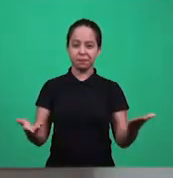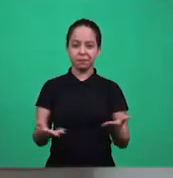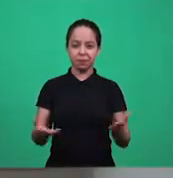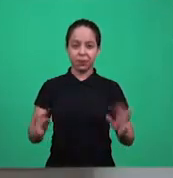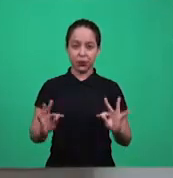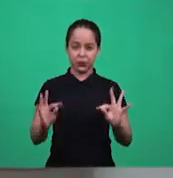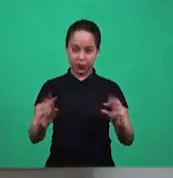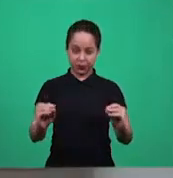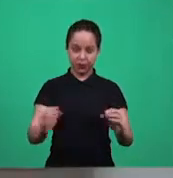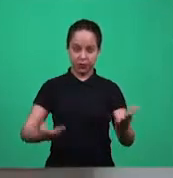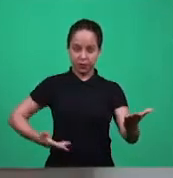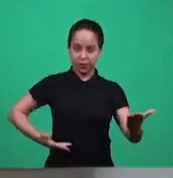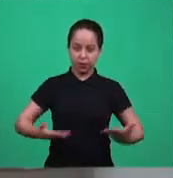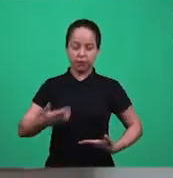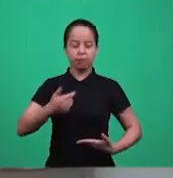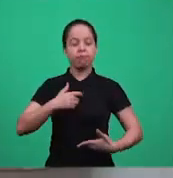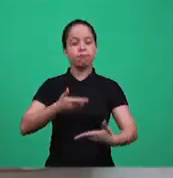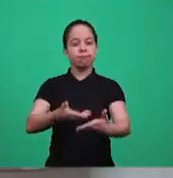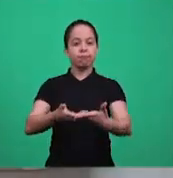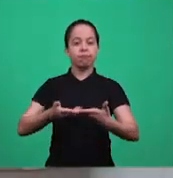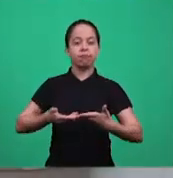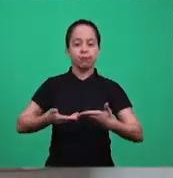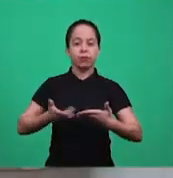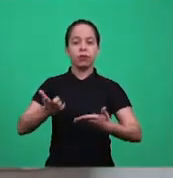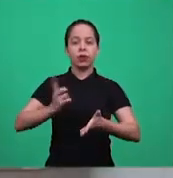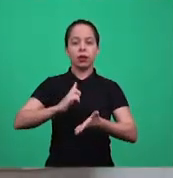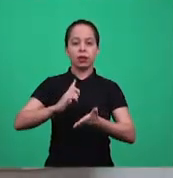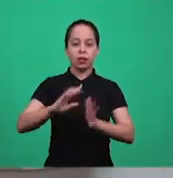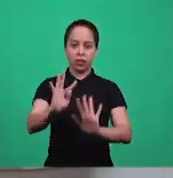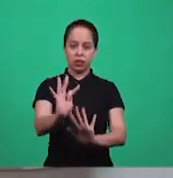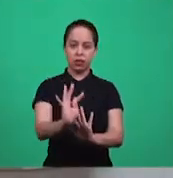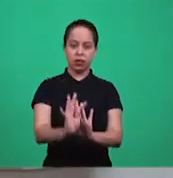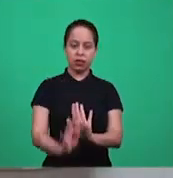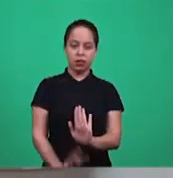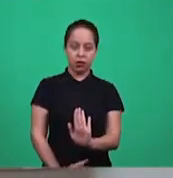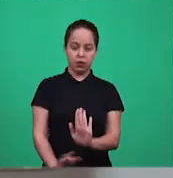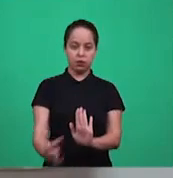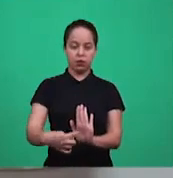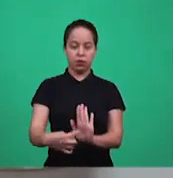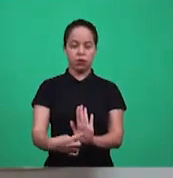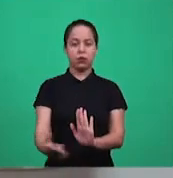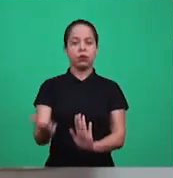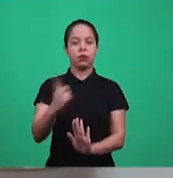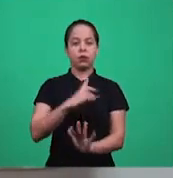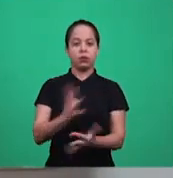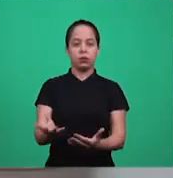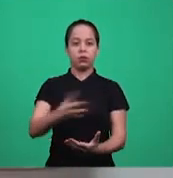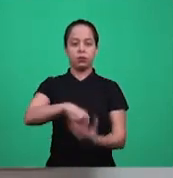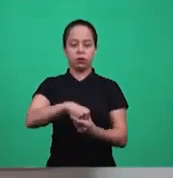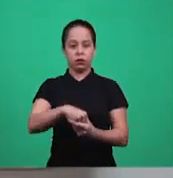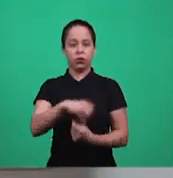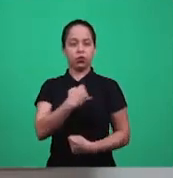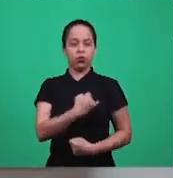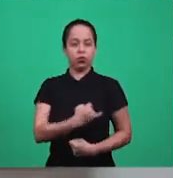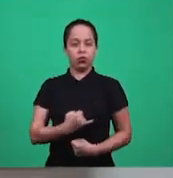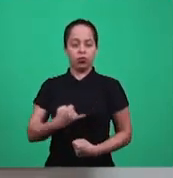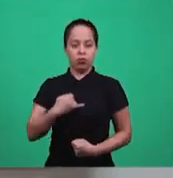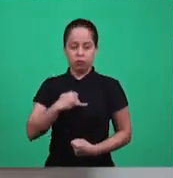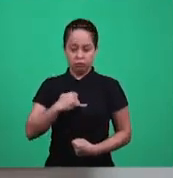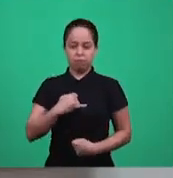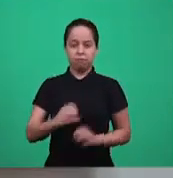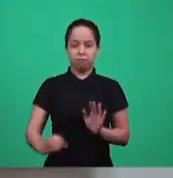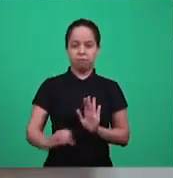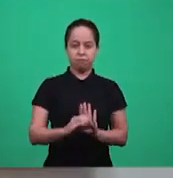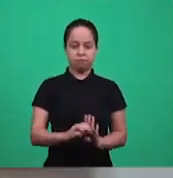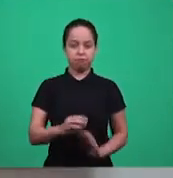I invite the brethren to read together with me the text, which is in the Gospel